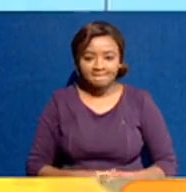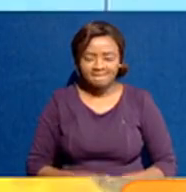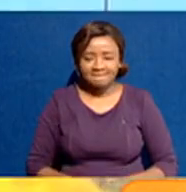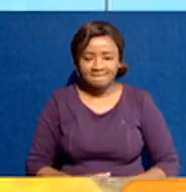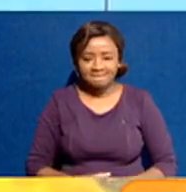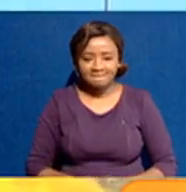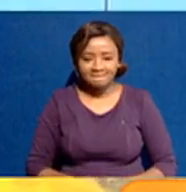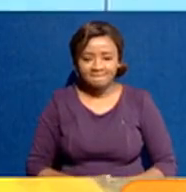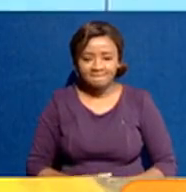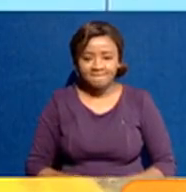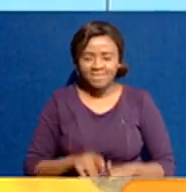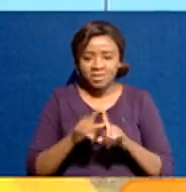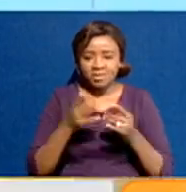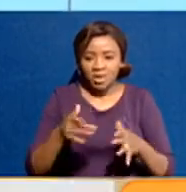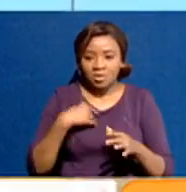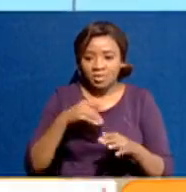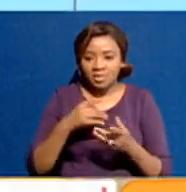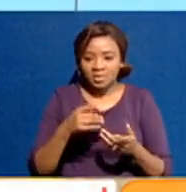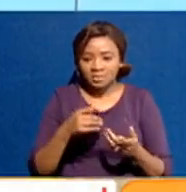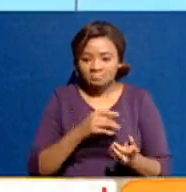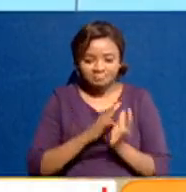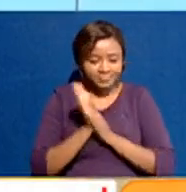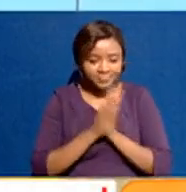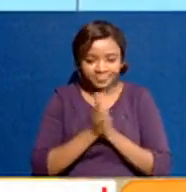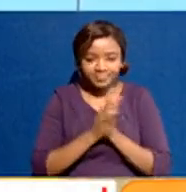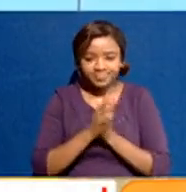win. We came up with high spirits. You know, you're going to win the match.